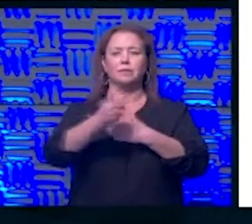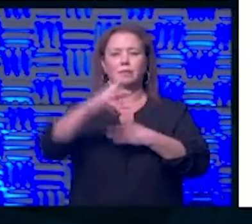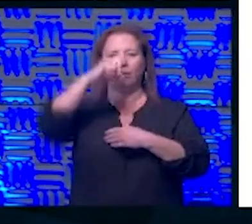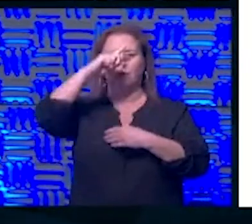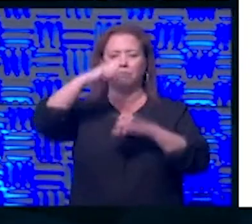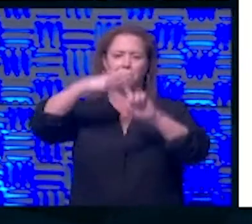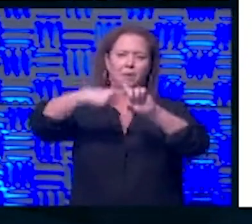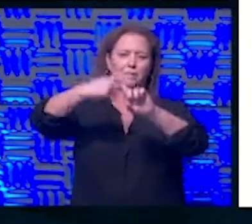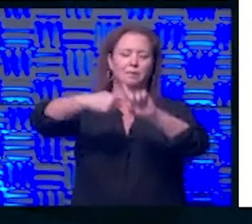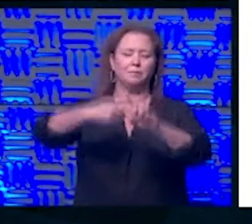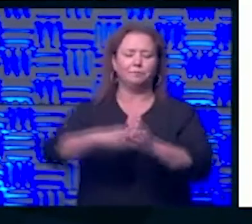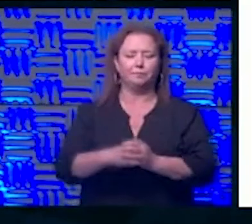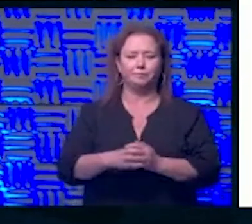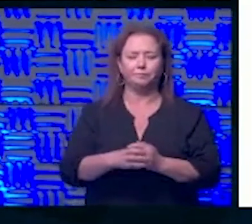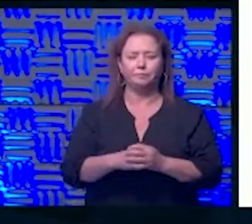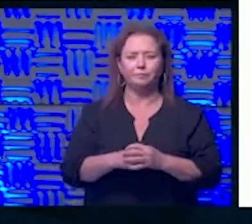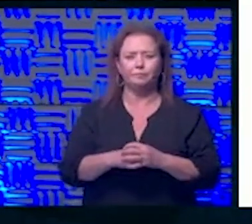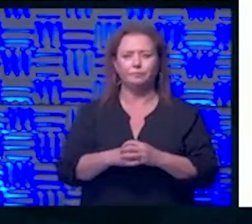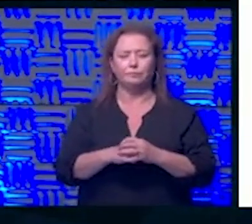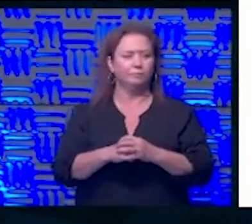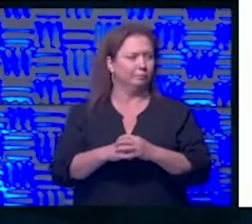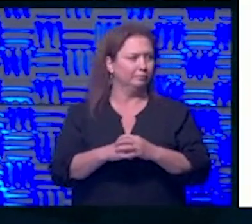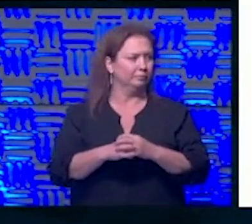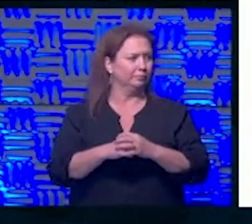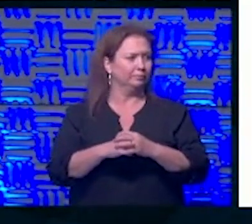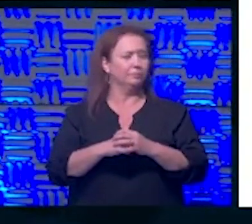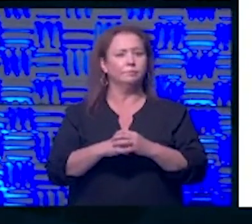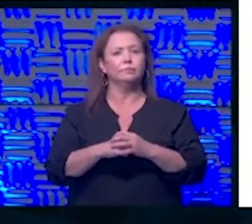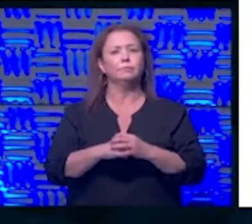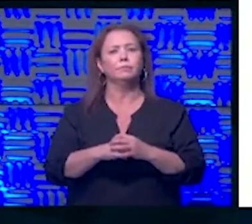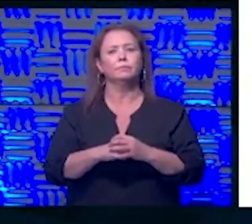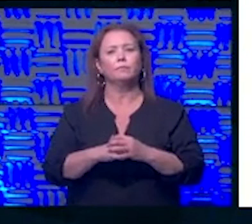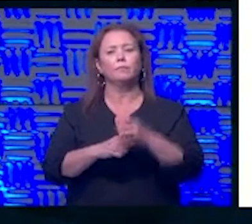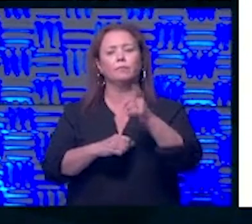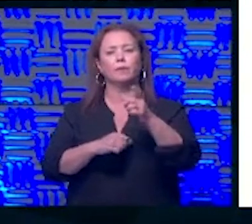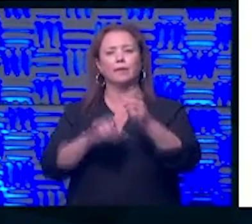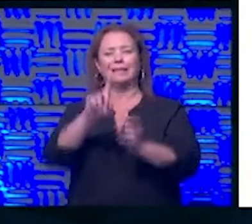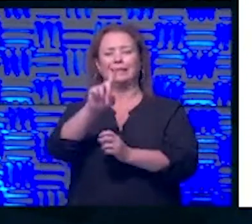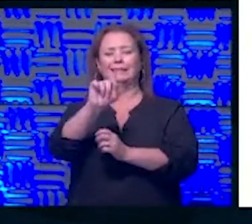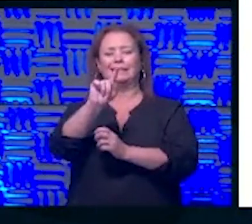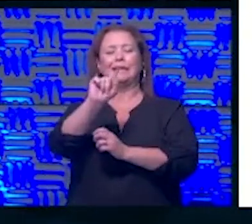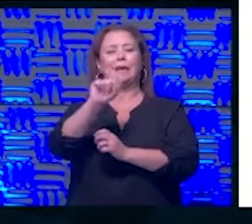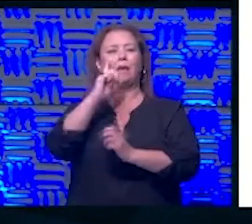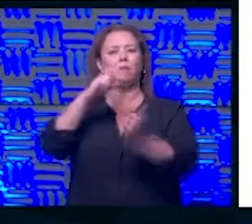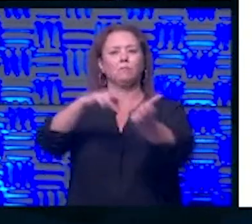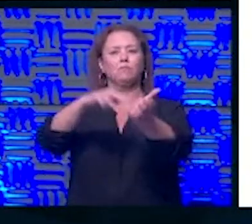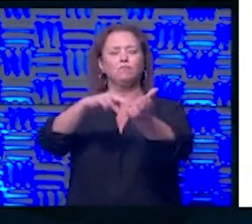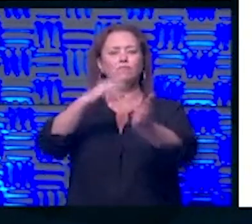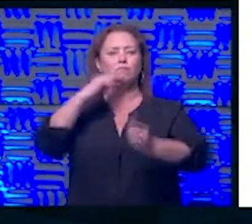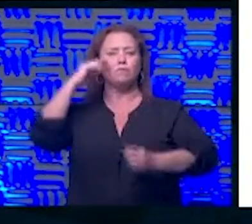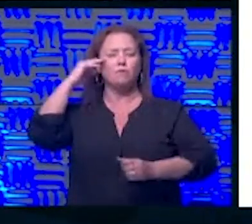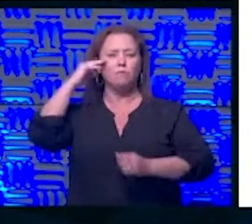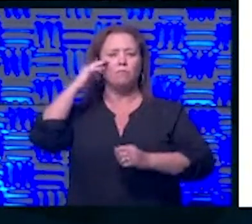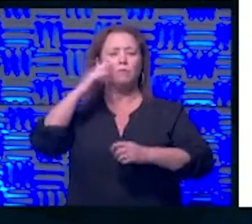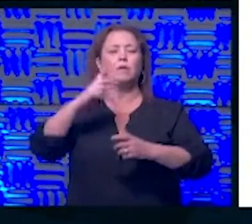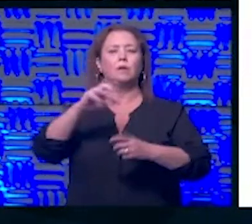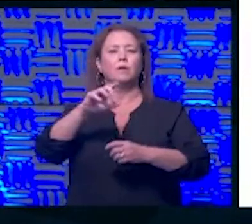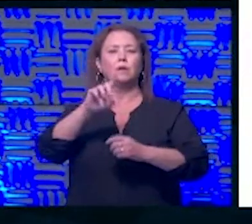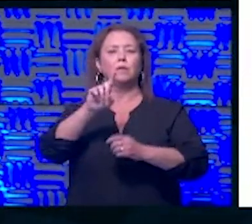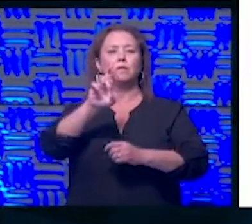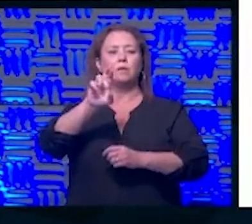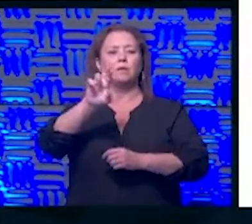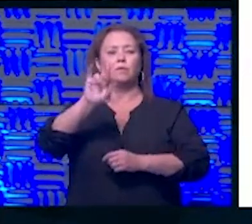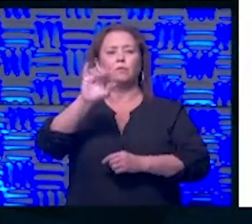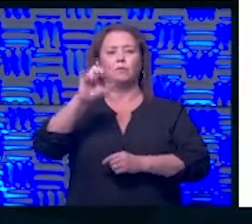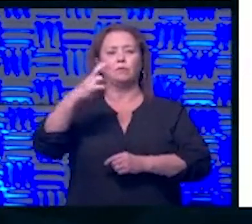what's going on. Next one, Anthony. Here's a little data on long-term care facilities, and Dr. Kalender-Rich can